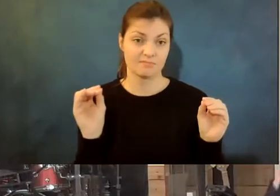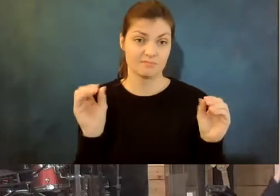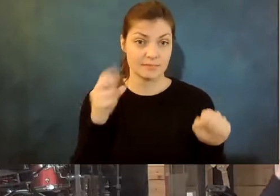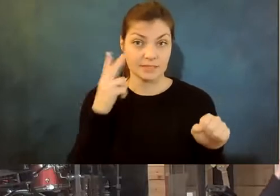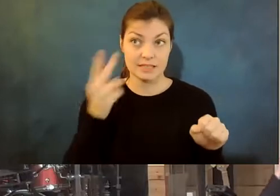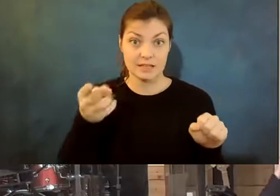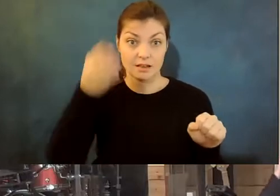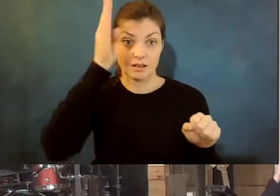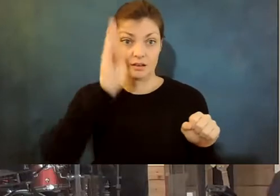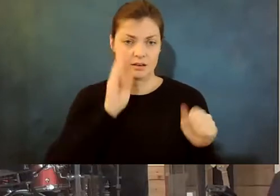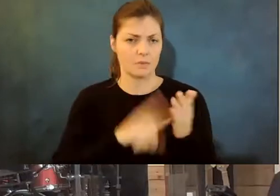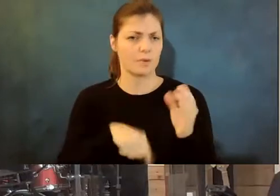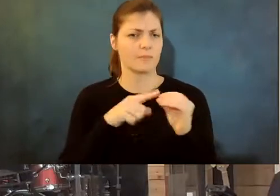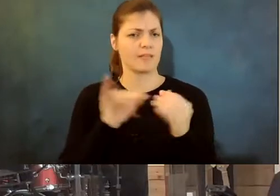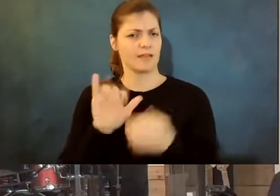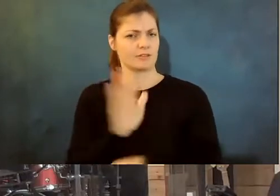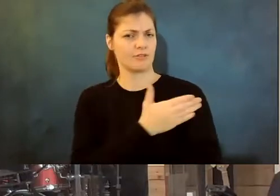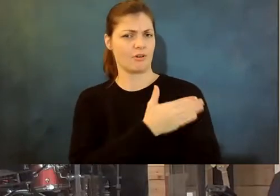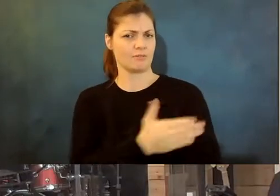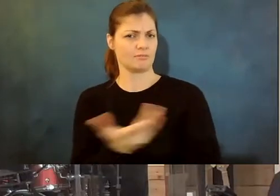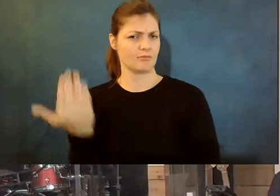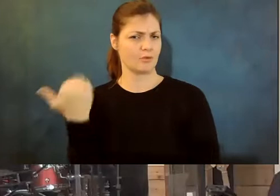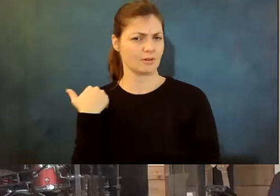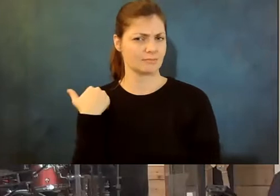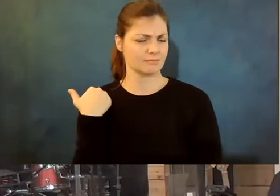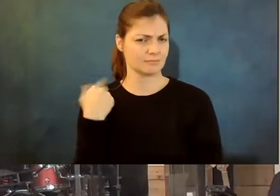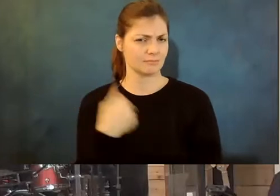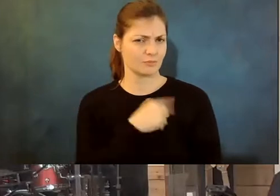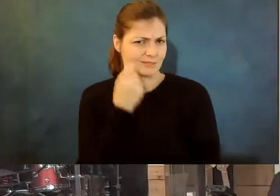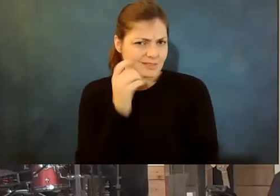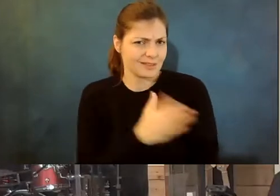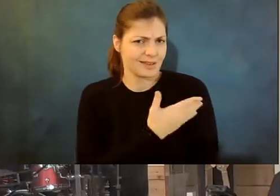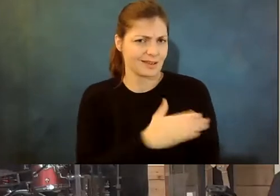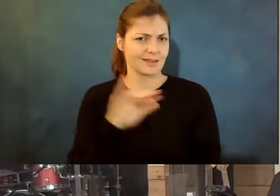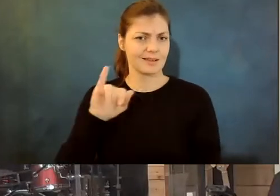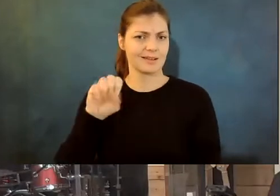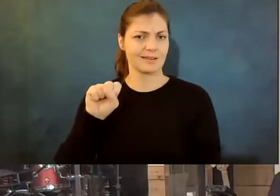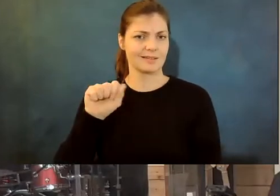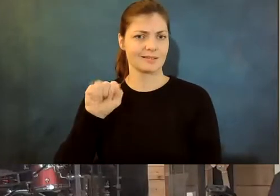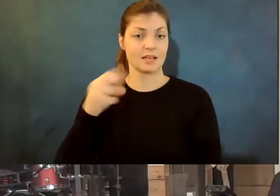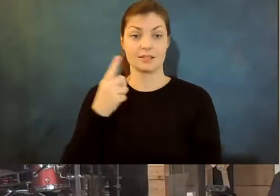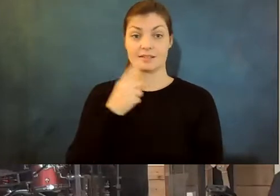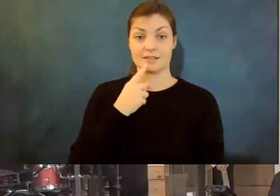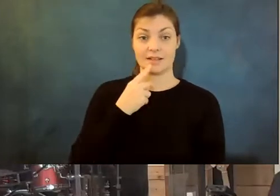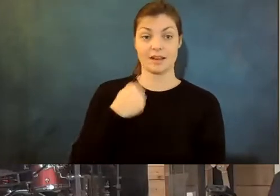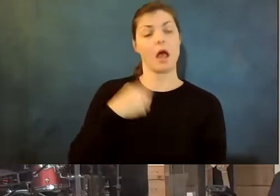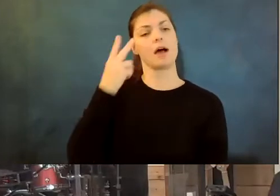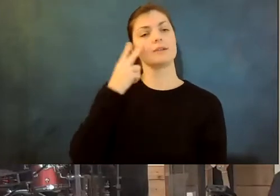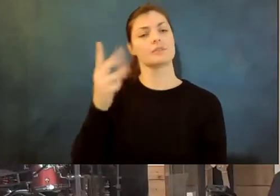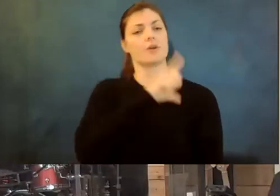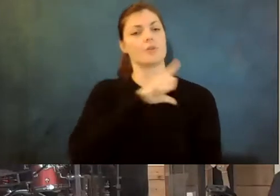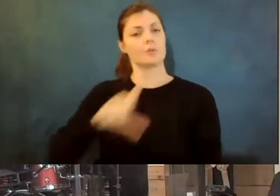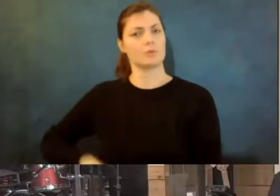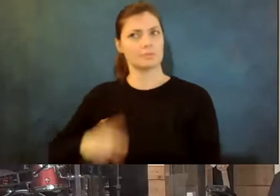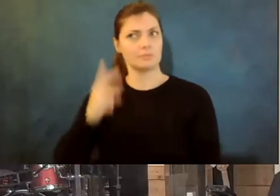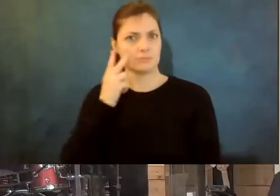can see God, what about that song we sung earlier? When Isaiah said, I saw the Lord, what did he